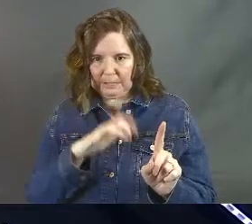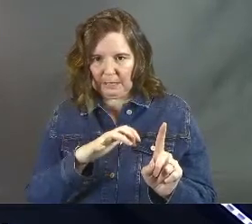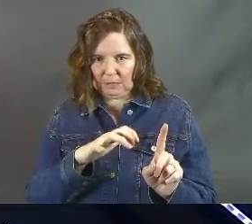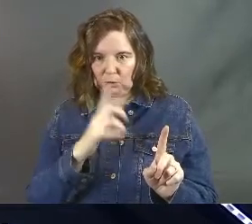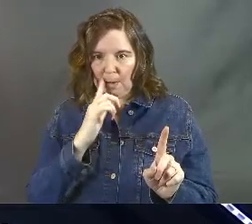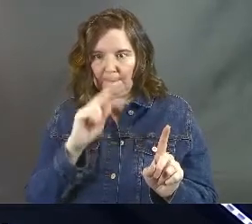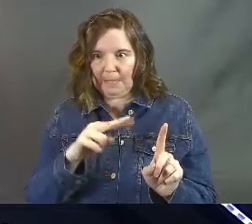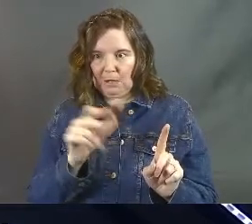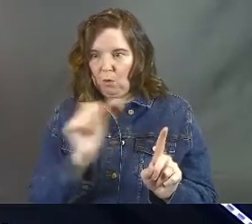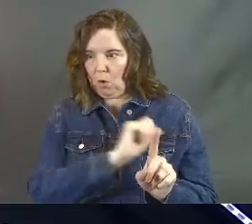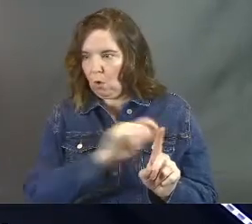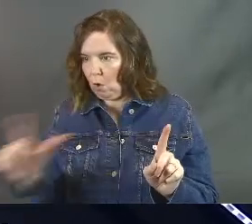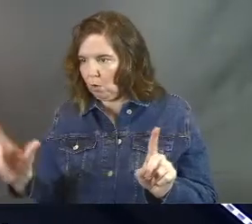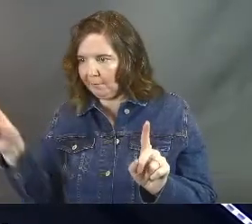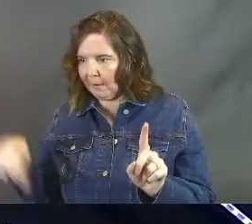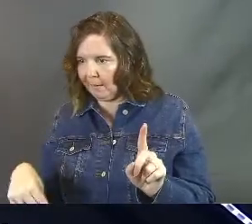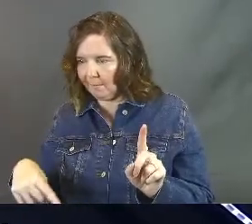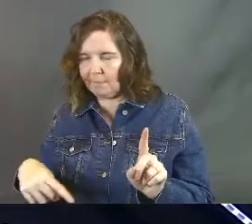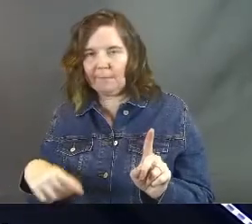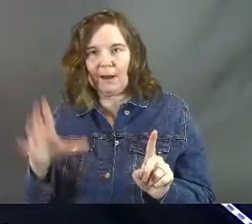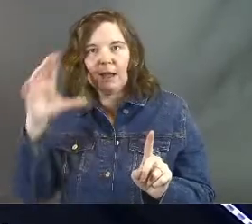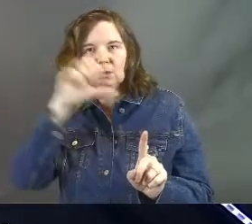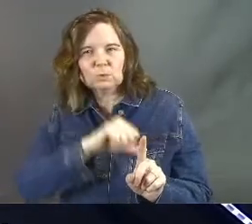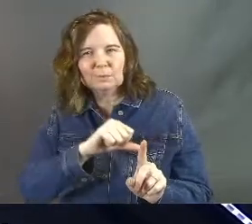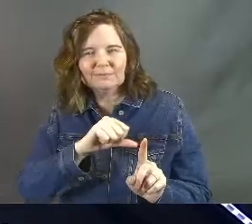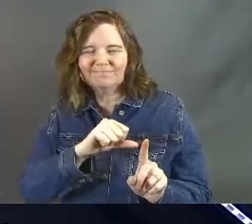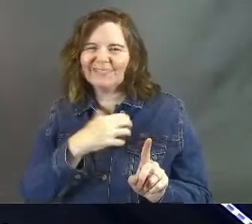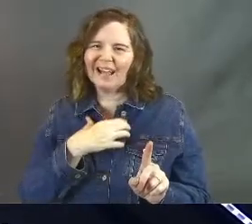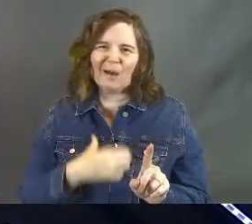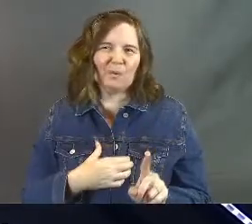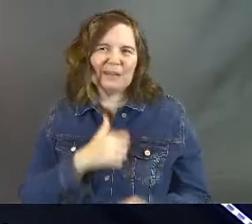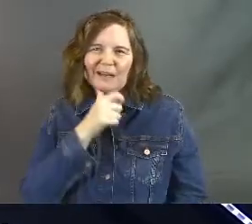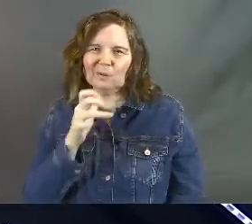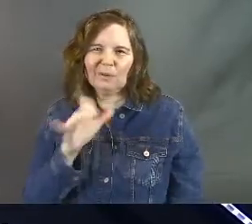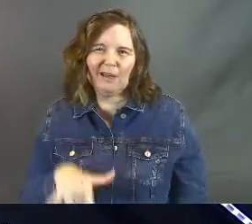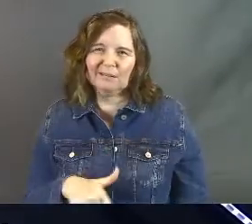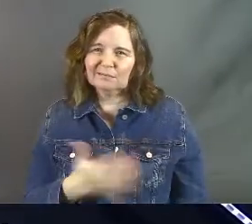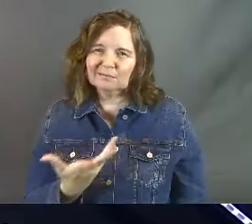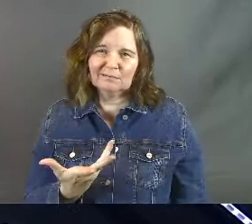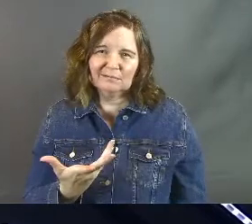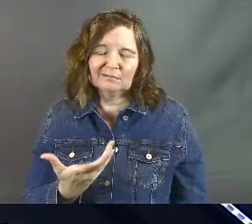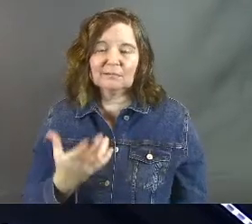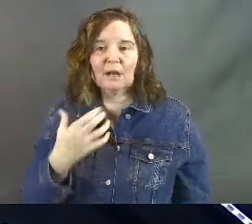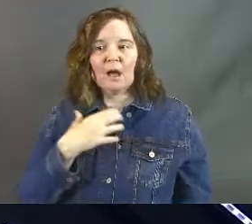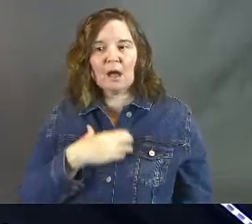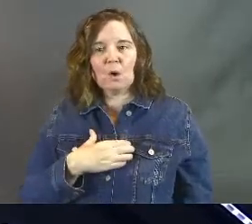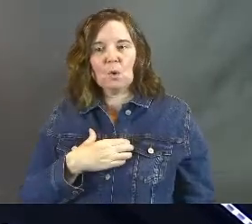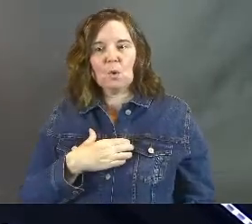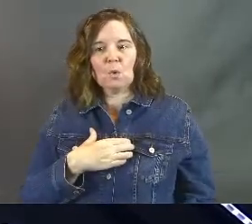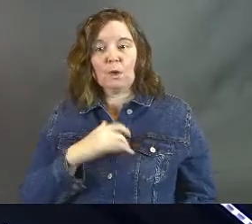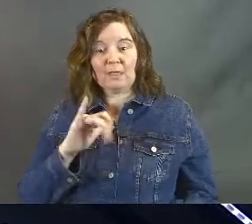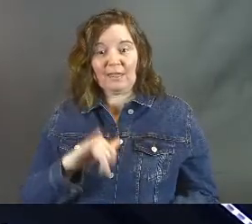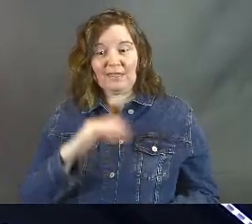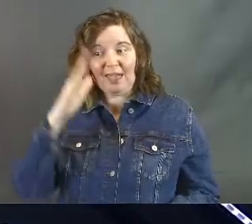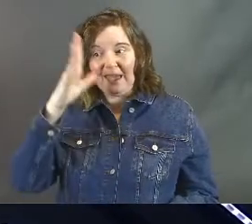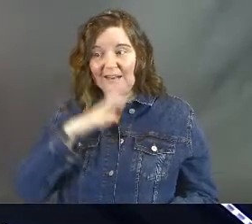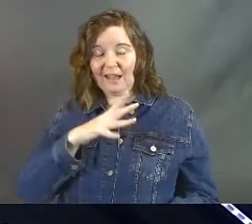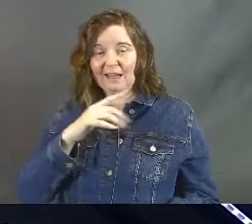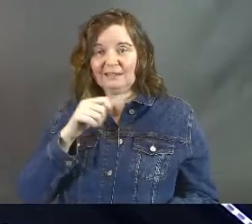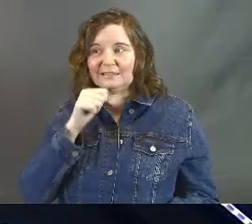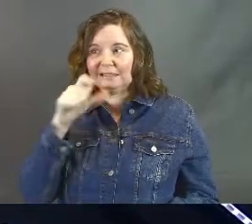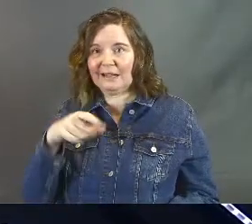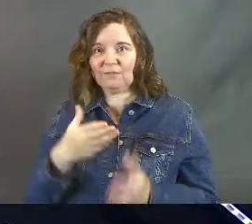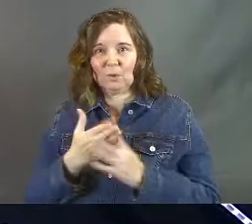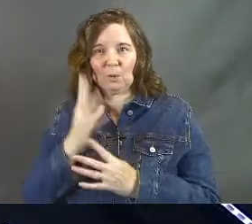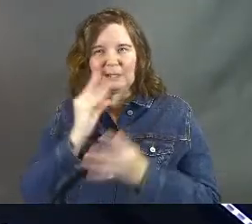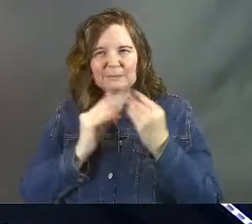and I projected it across the whole group of them. I wish I hadn't done that. I wish that guy hadn't had to